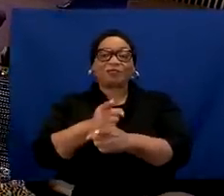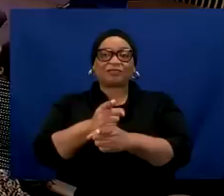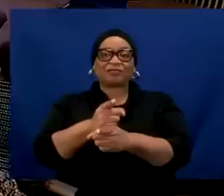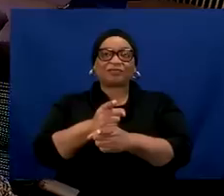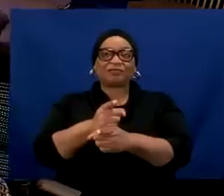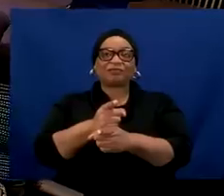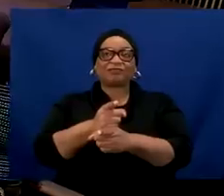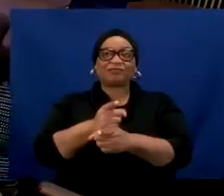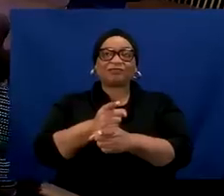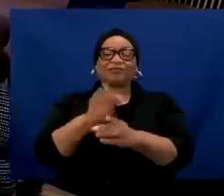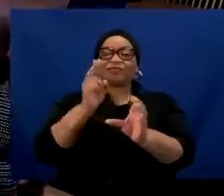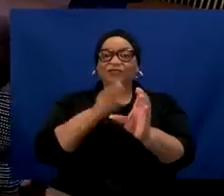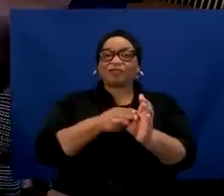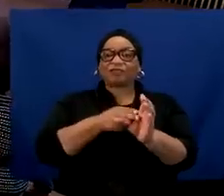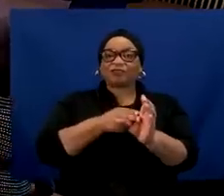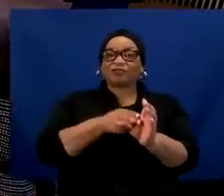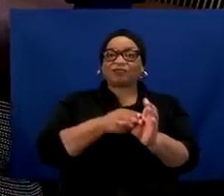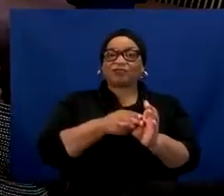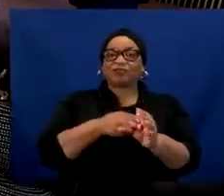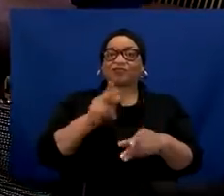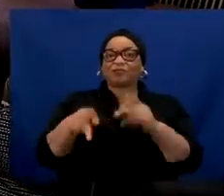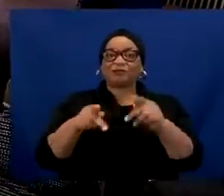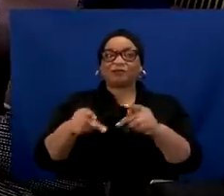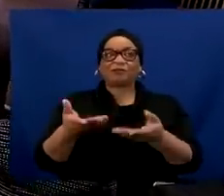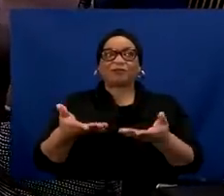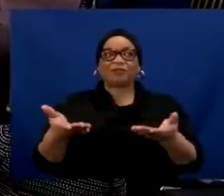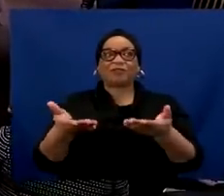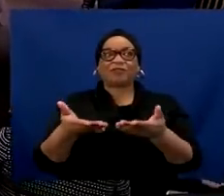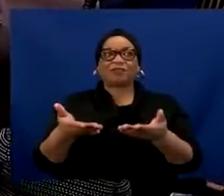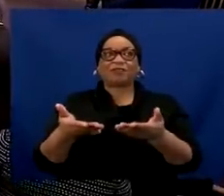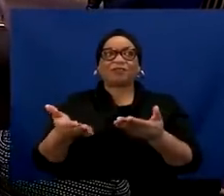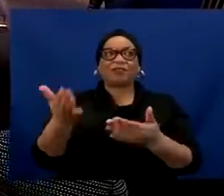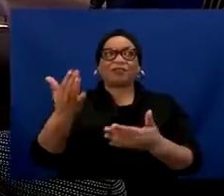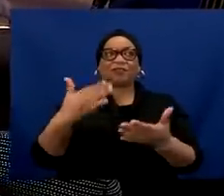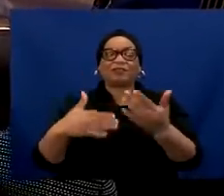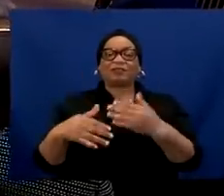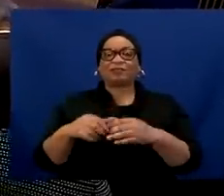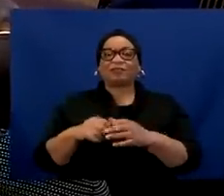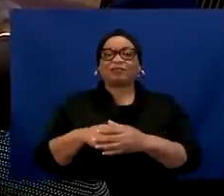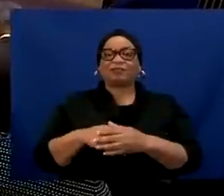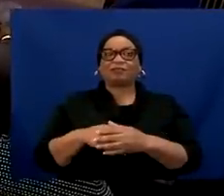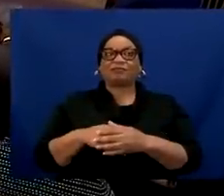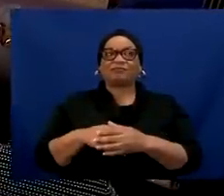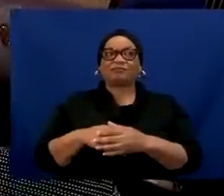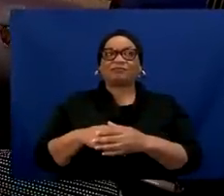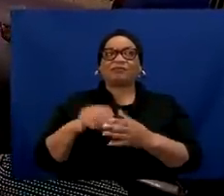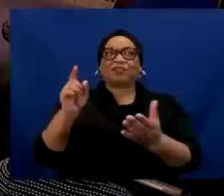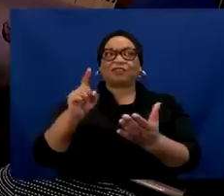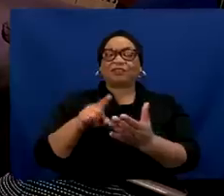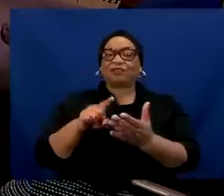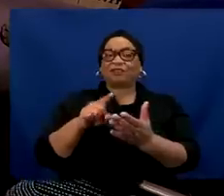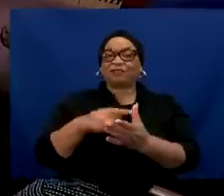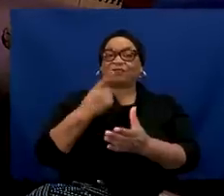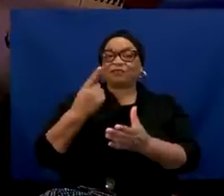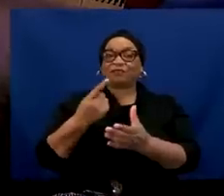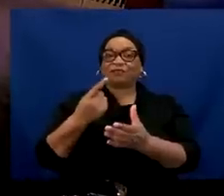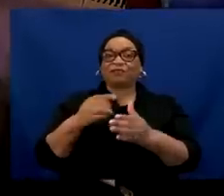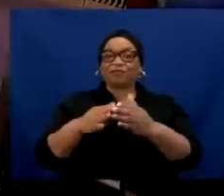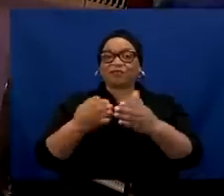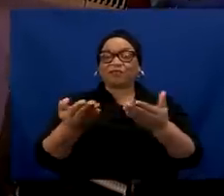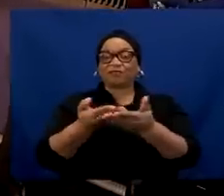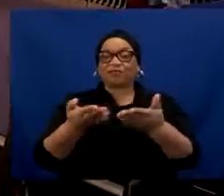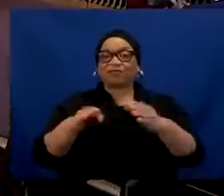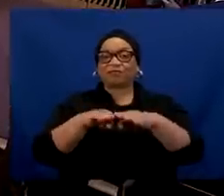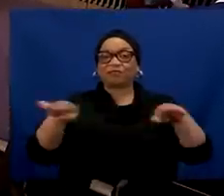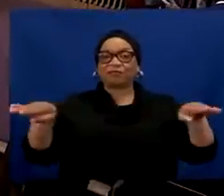have already come. Maybe you'll be the next one. If you're in the balcony, make your way down this way. On the first floor, come on, even right now, celebrate them as they